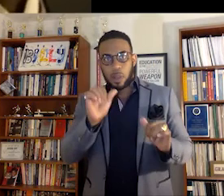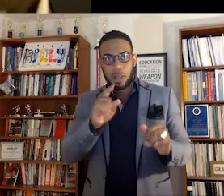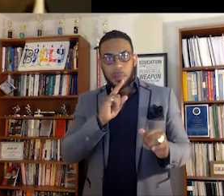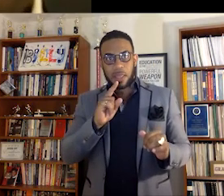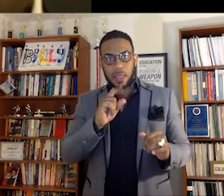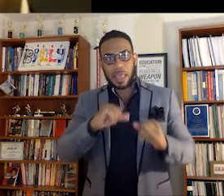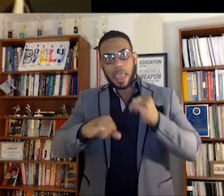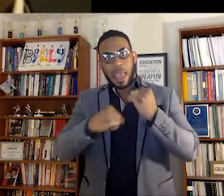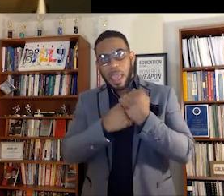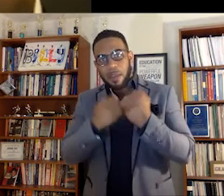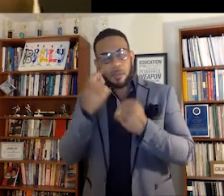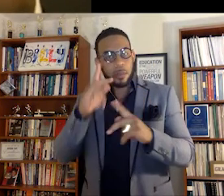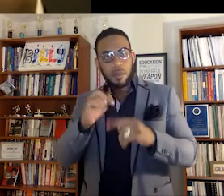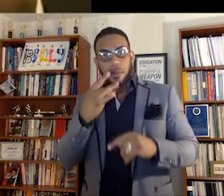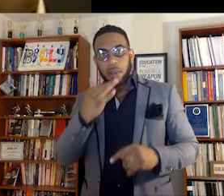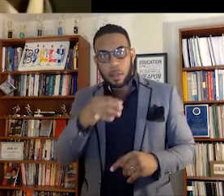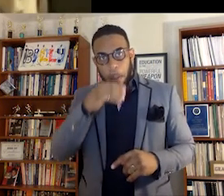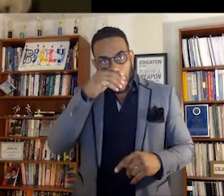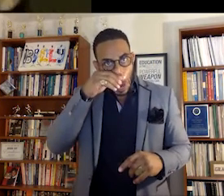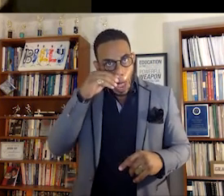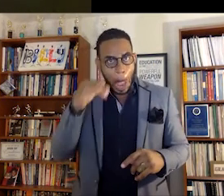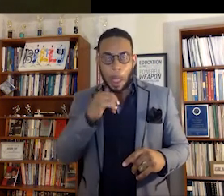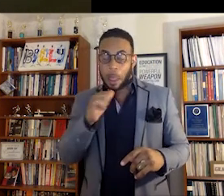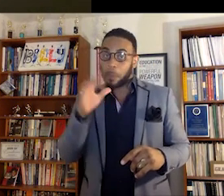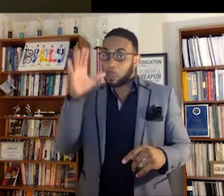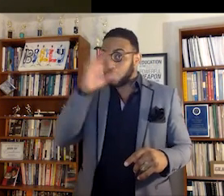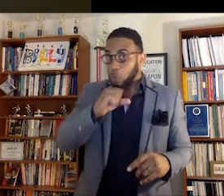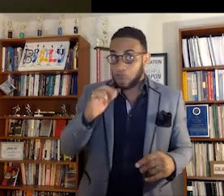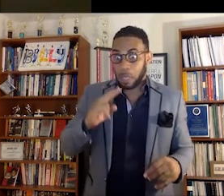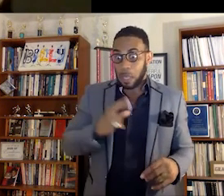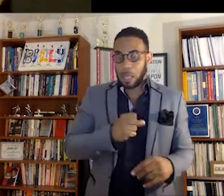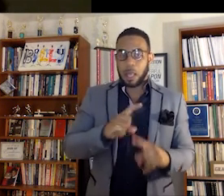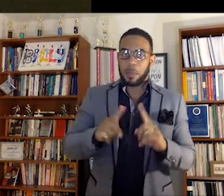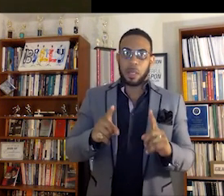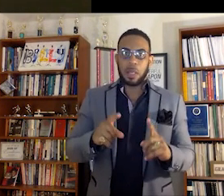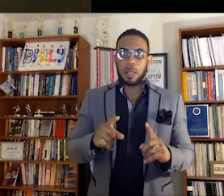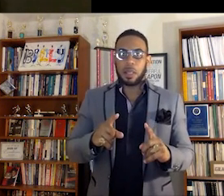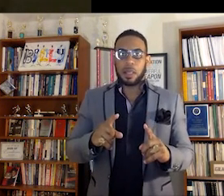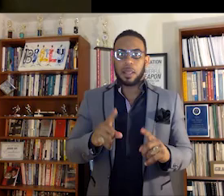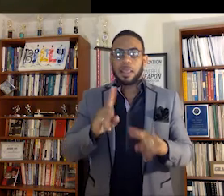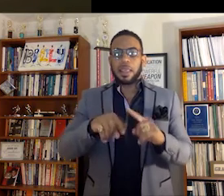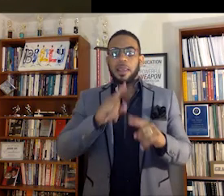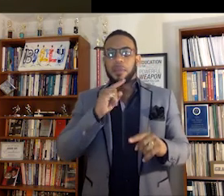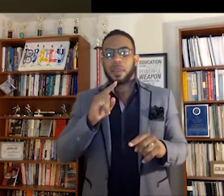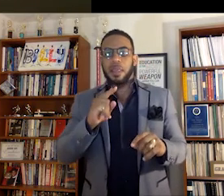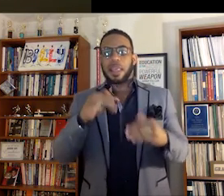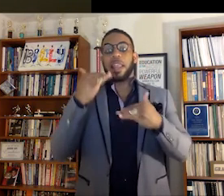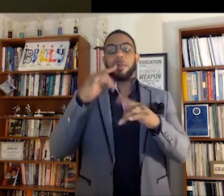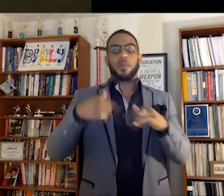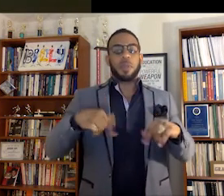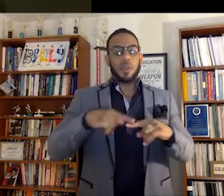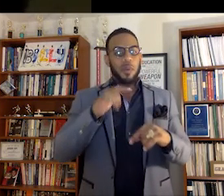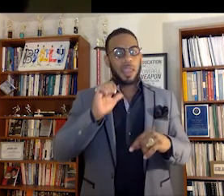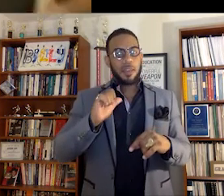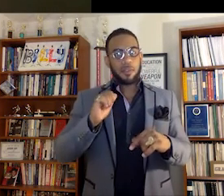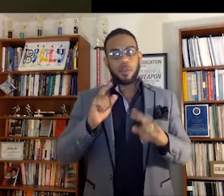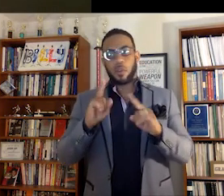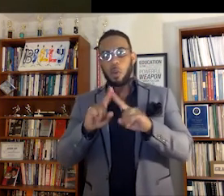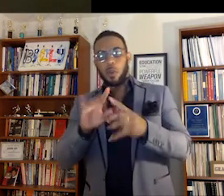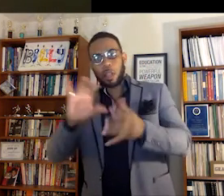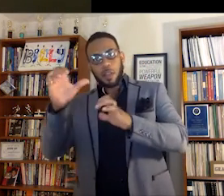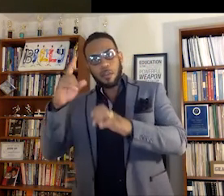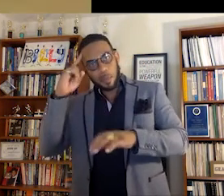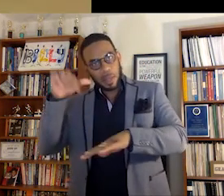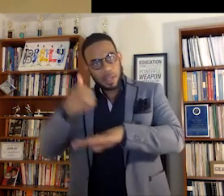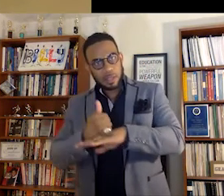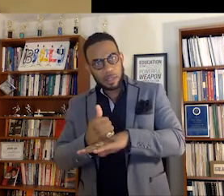an advocate for people of color. Yeah. I'm assuming us, but it can't be limited to us, because we have to go on with a disruptive